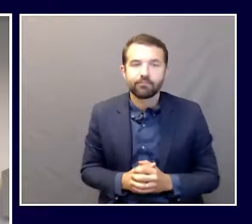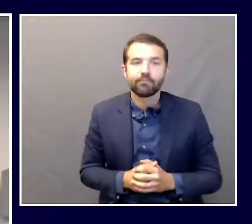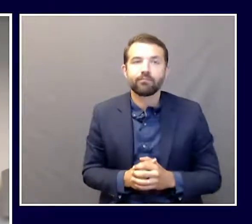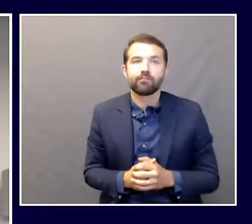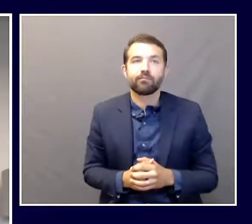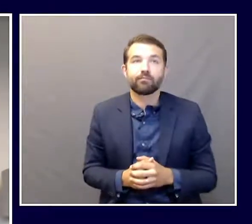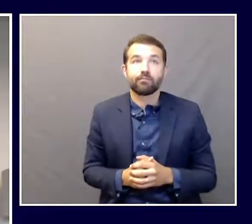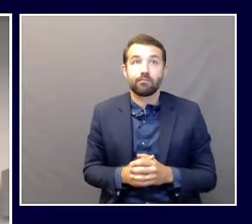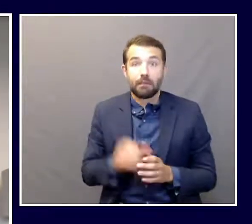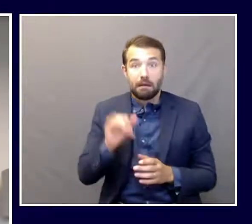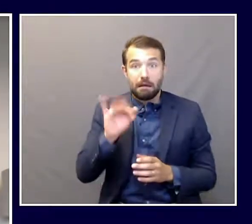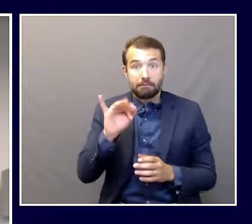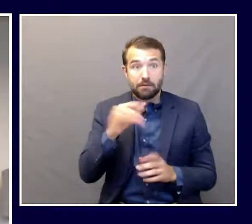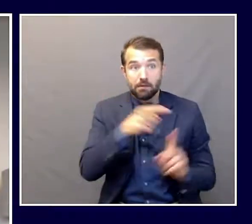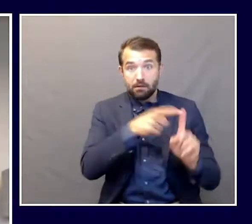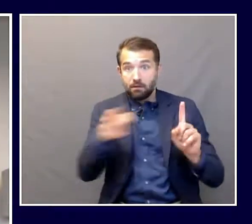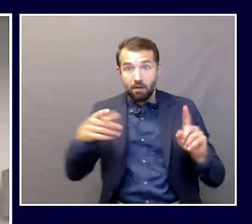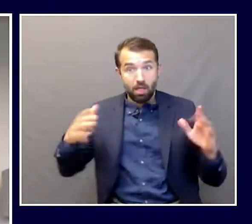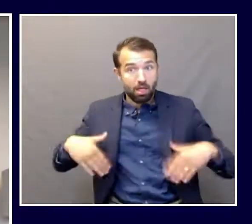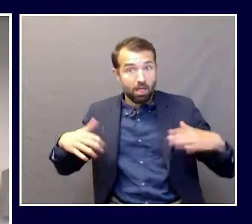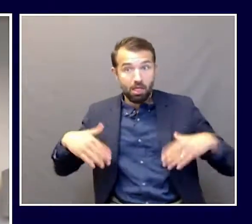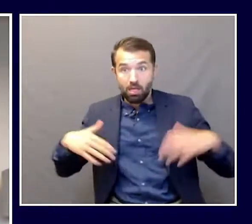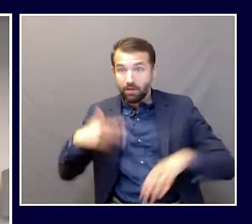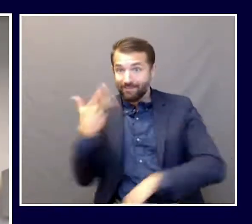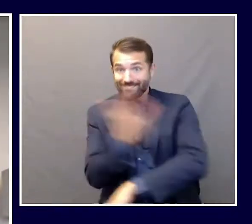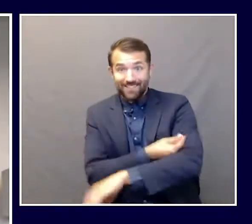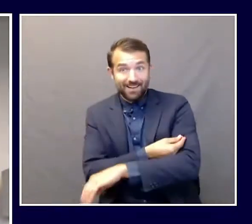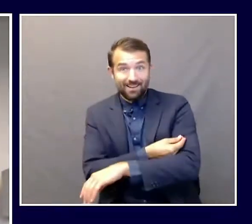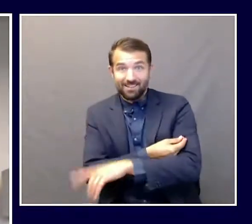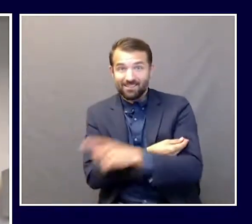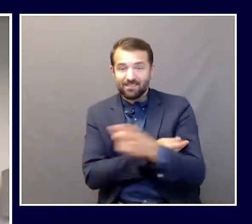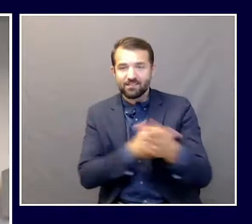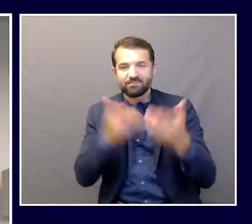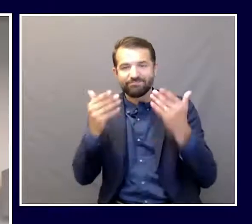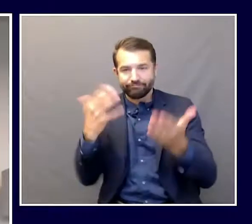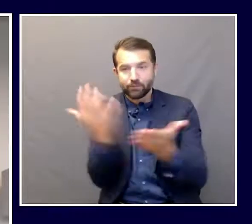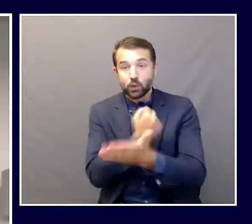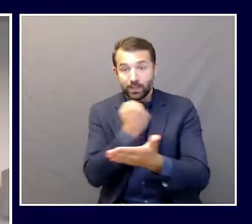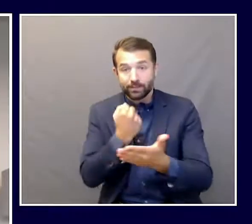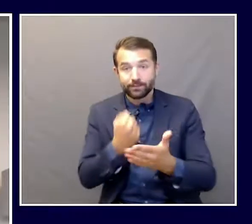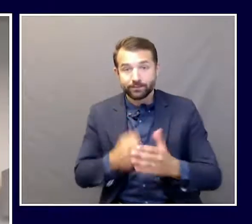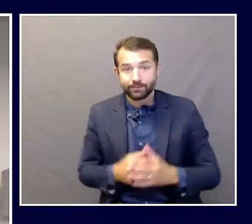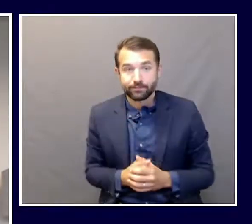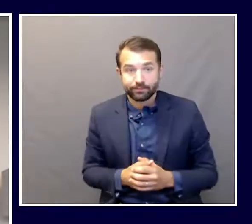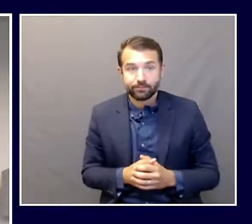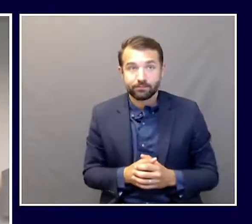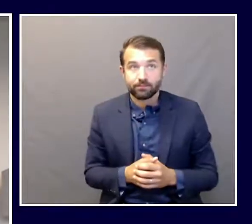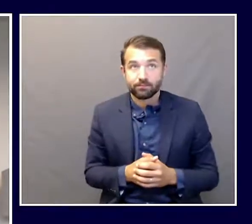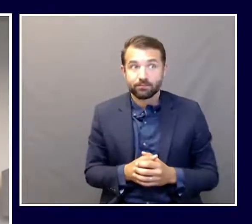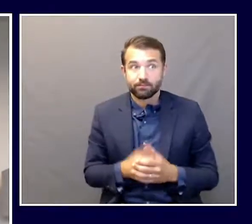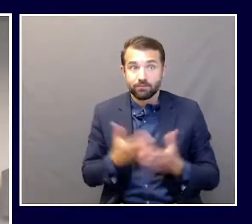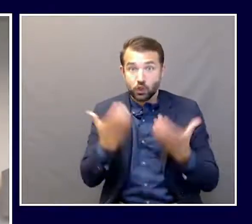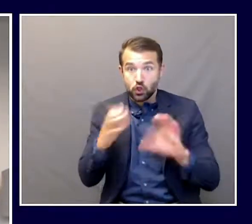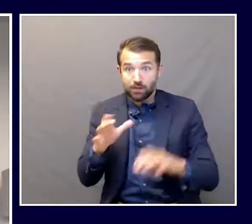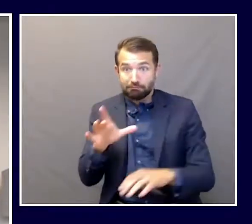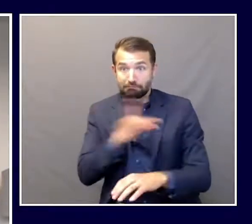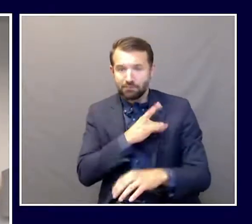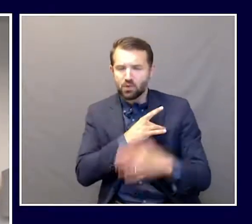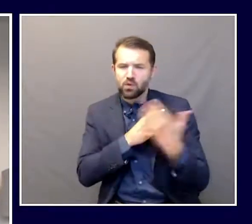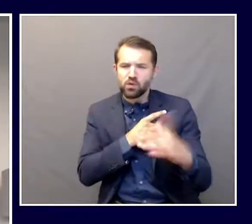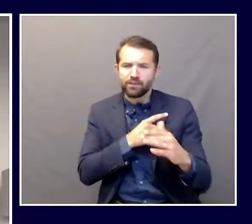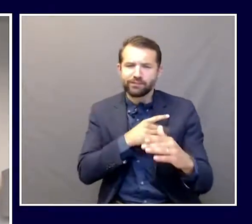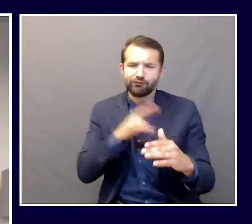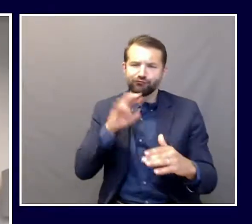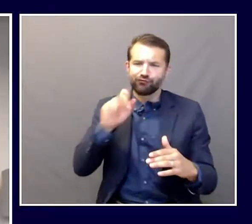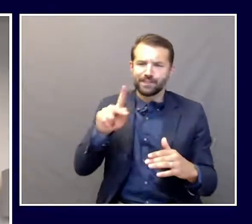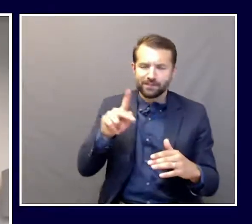undermine the work that we've done collectively over the past 15 or 16 months. I strongly recommend,